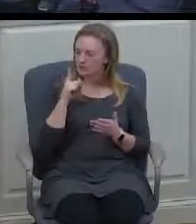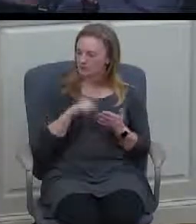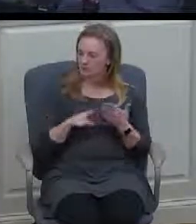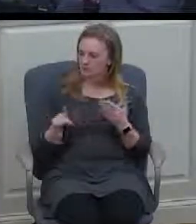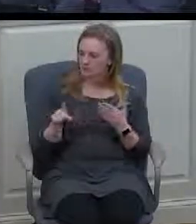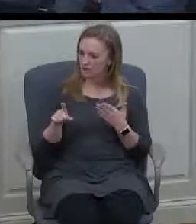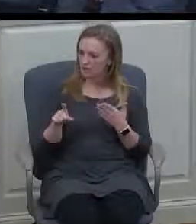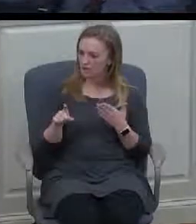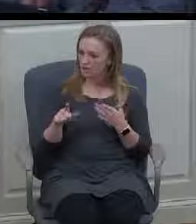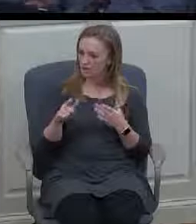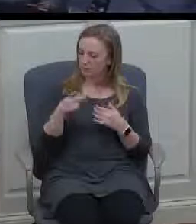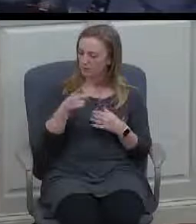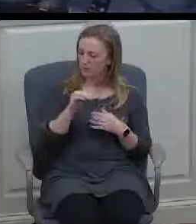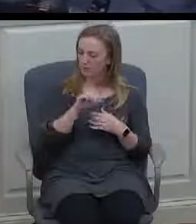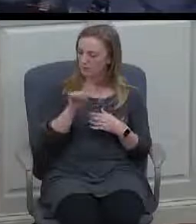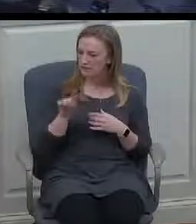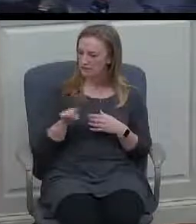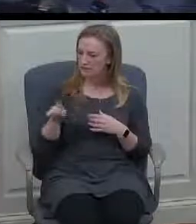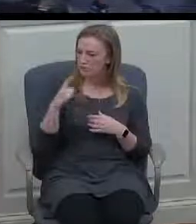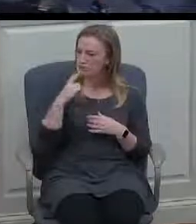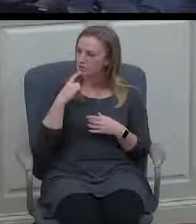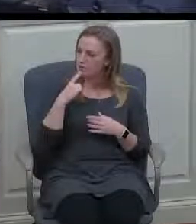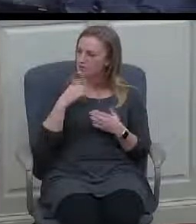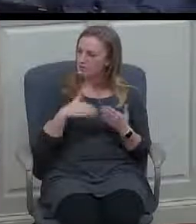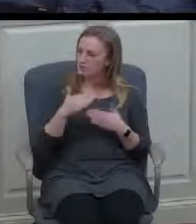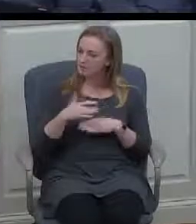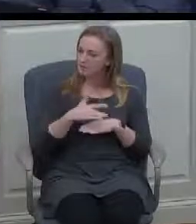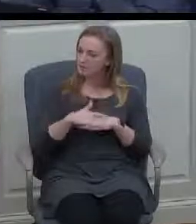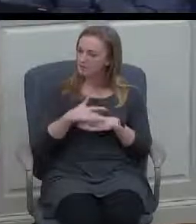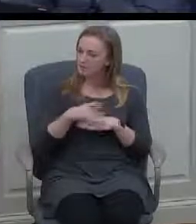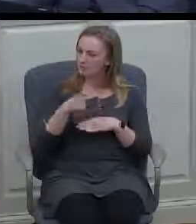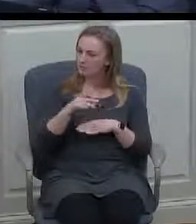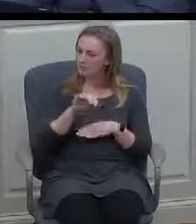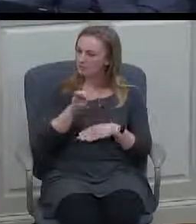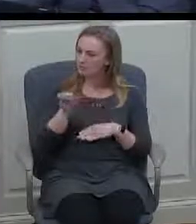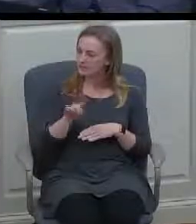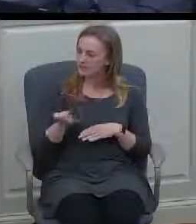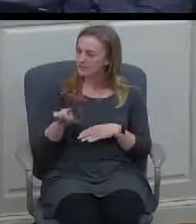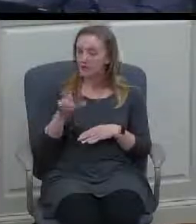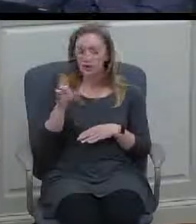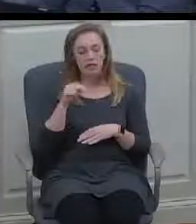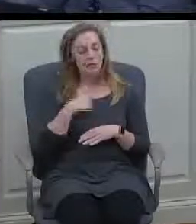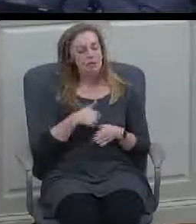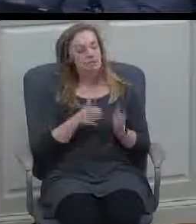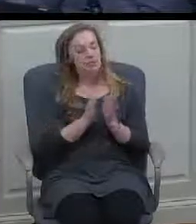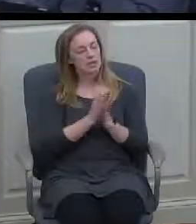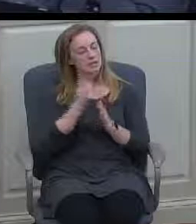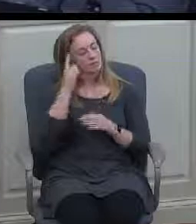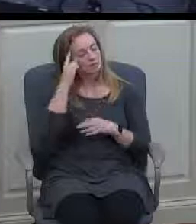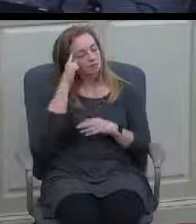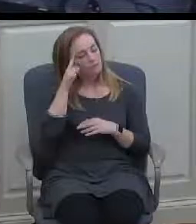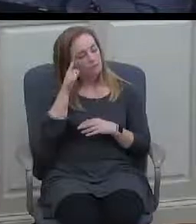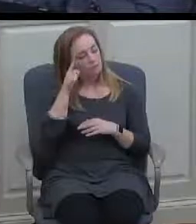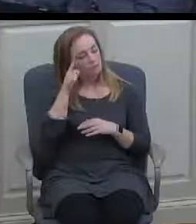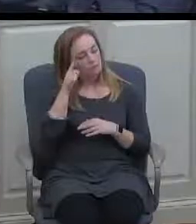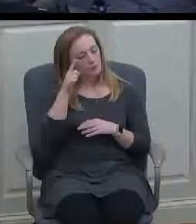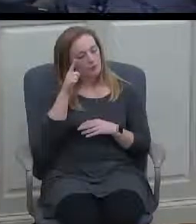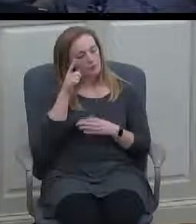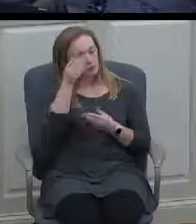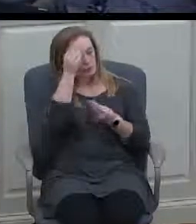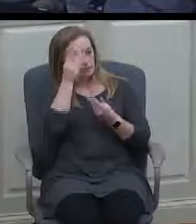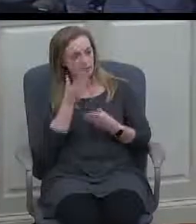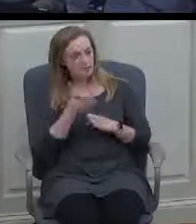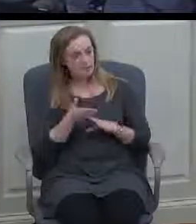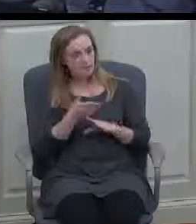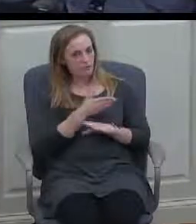planning and zoning, or? Huh? You said the next vacancy on planning and zoning? No, I was asking for a heads up on